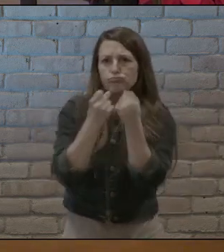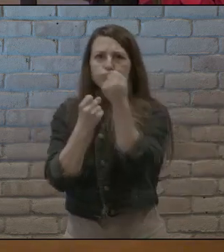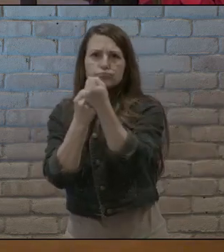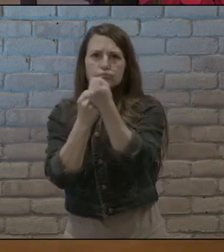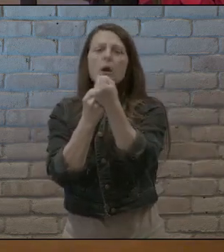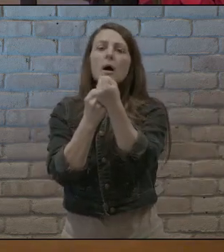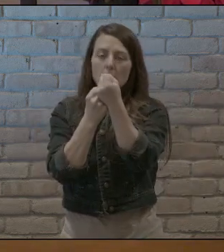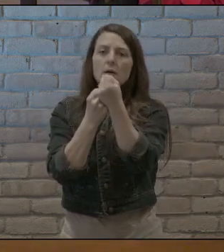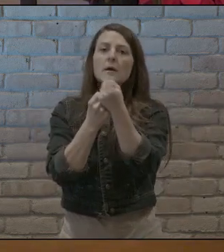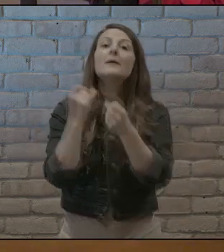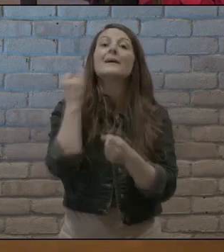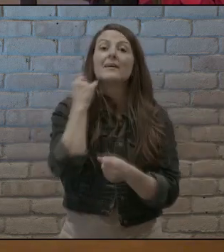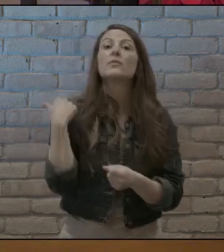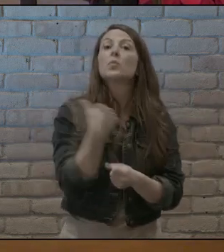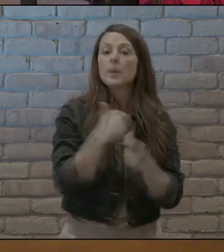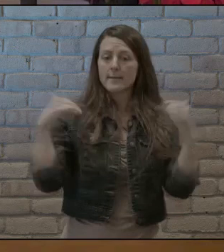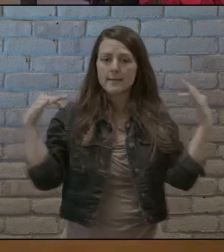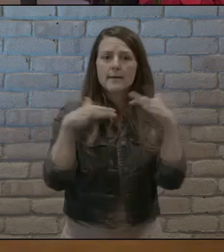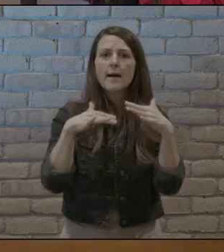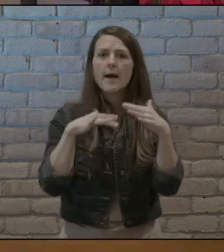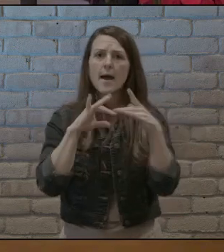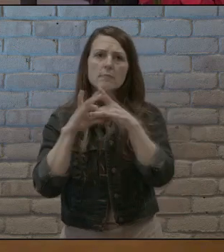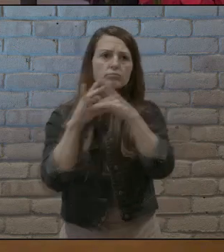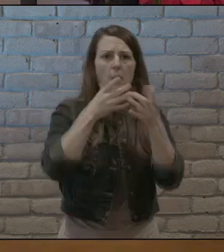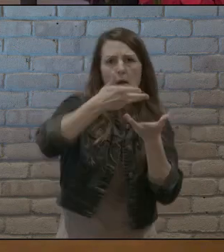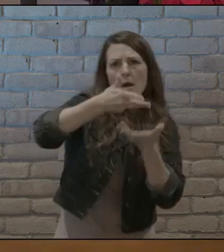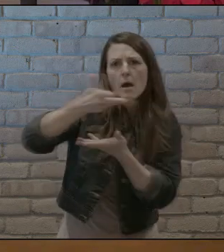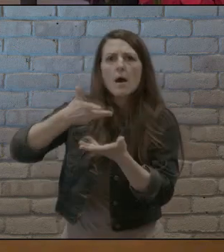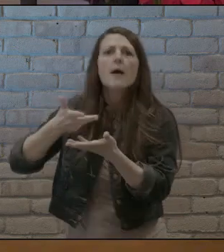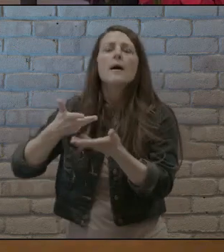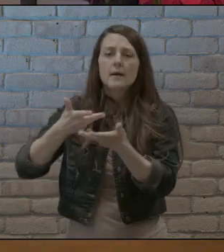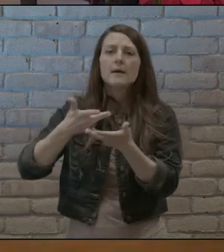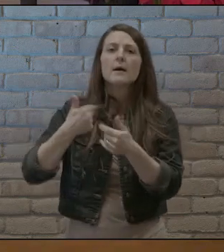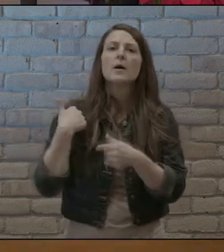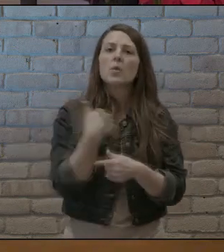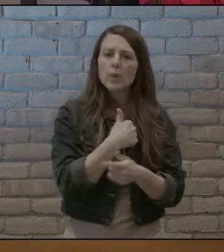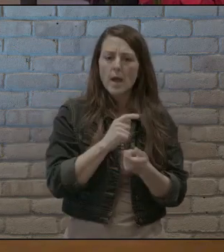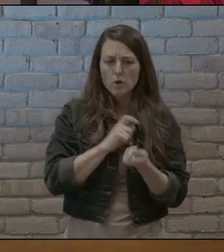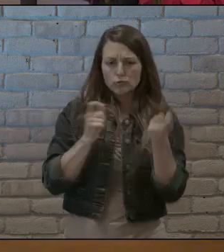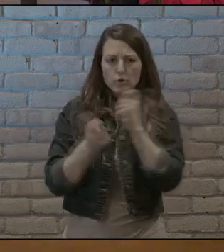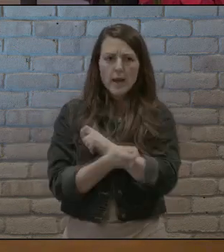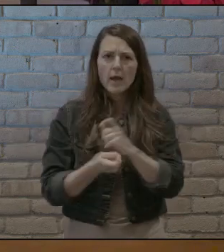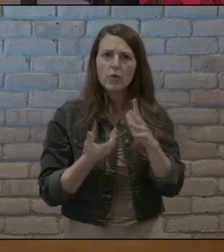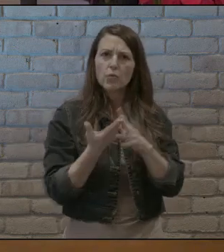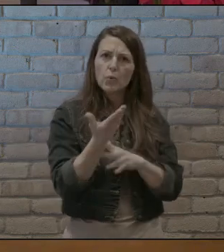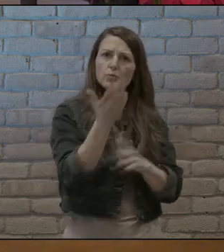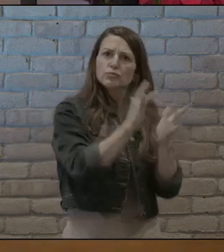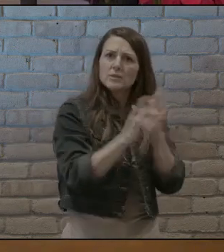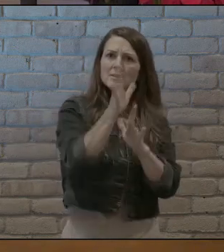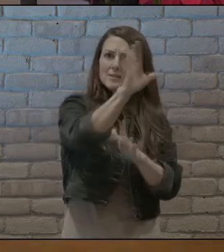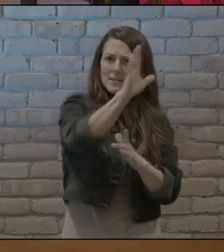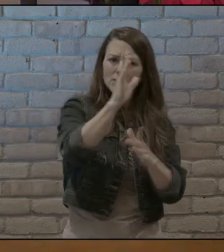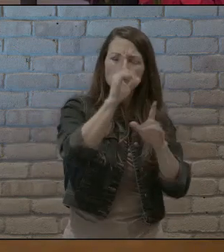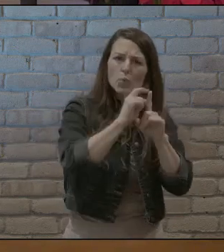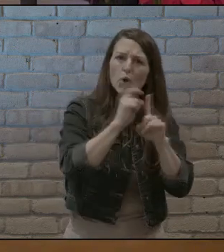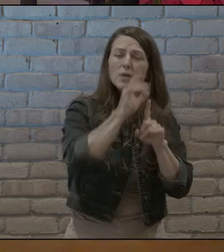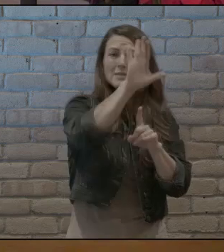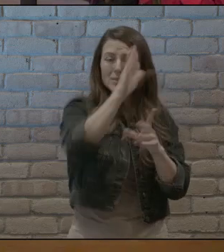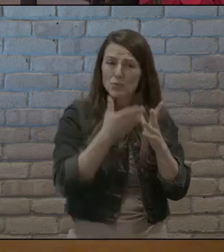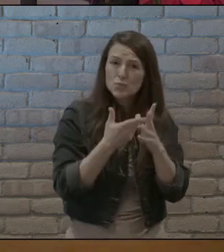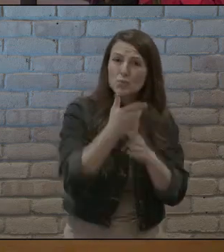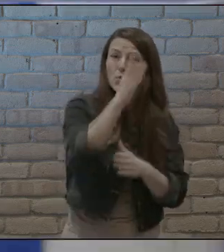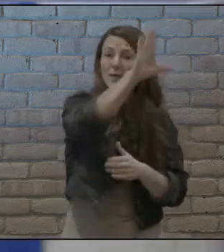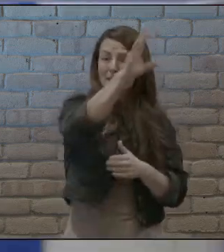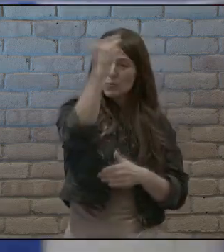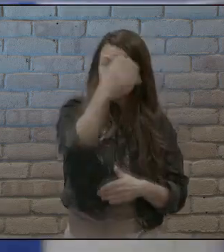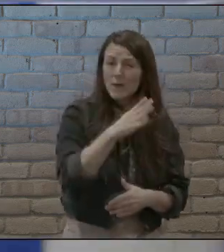other followers of Jesus, we are transformed by the words of Jesus, the truth of Jesus, his grace and